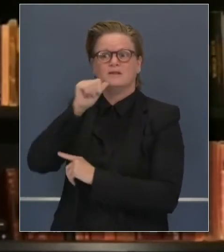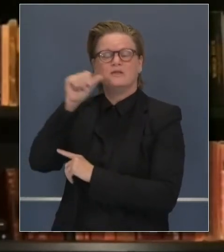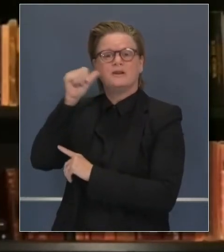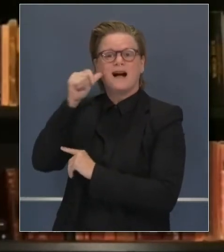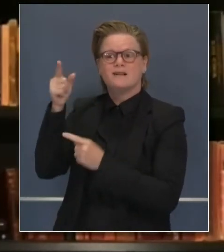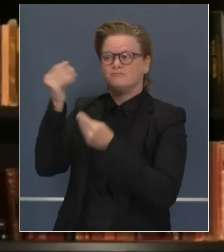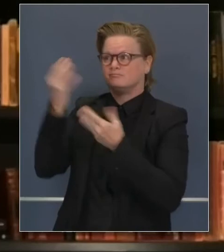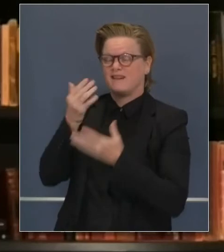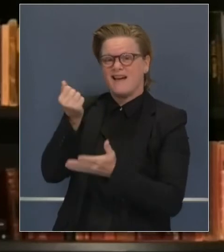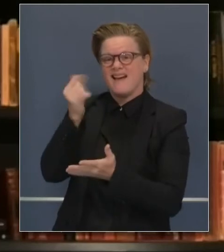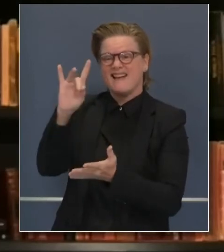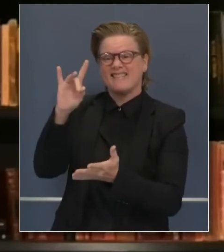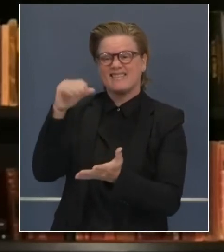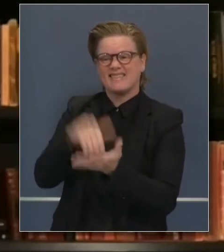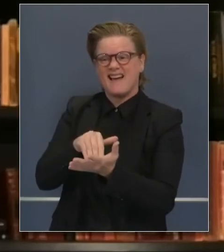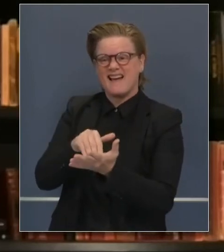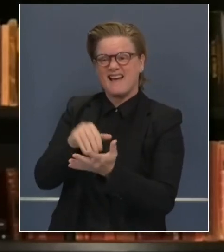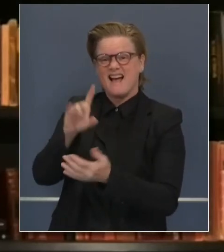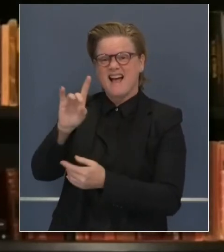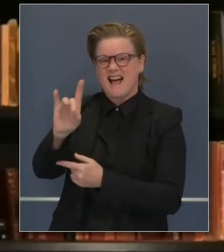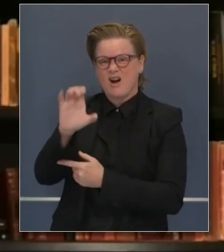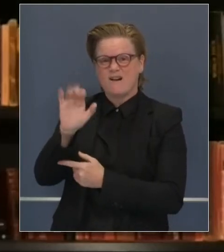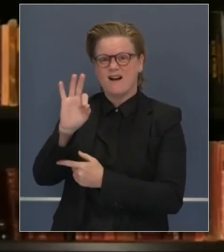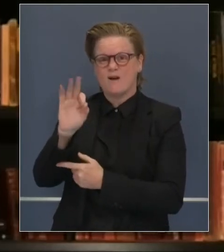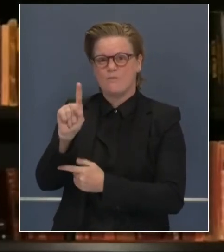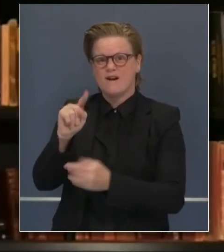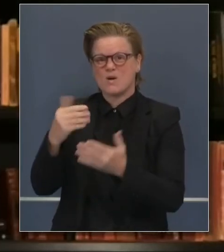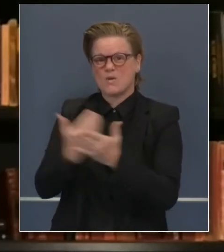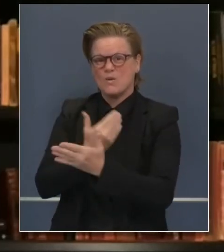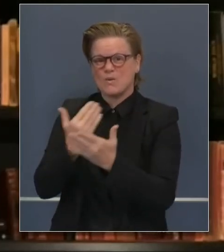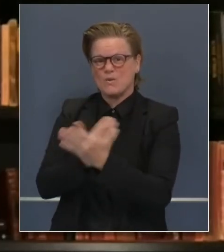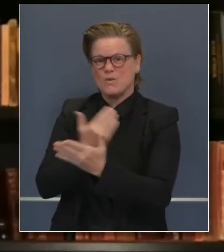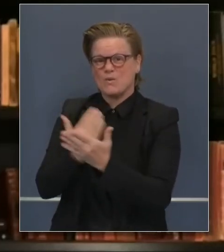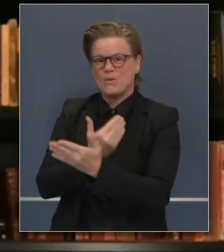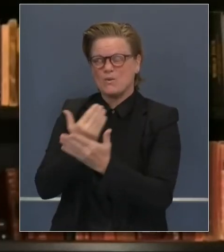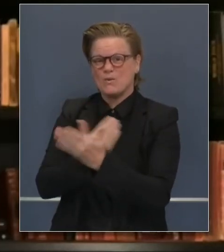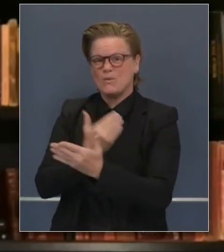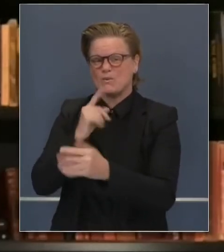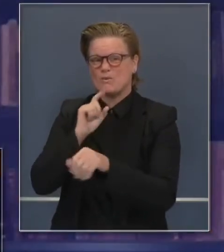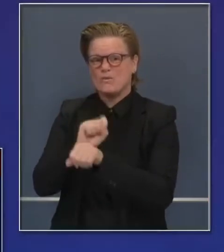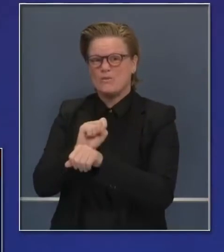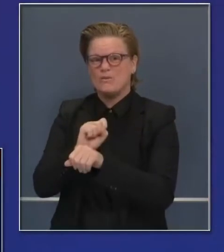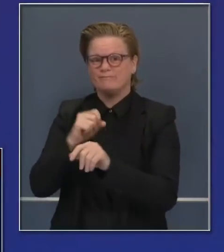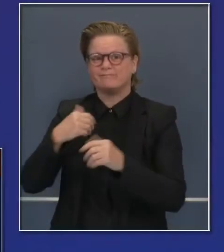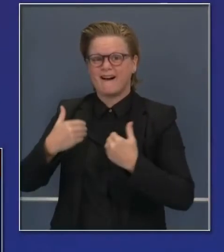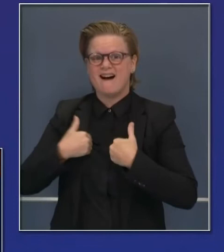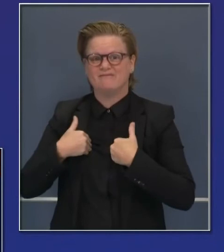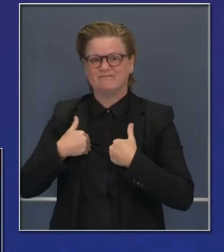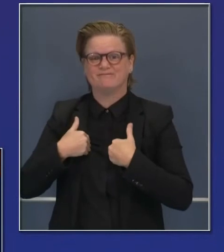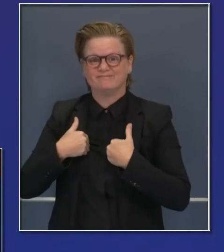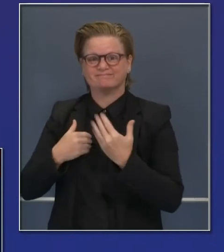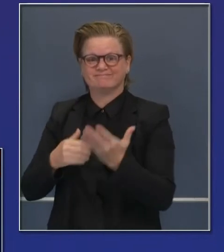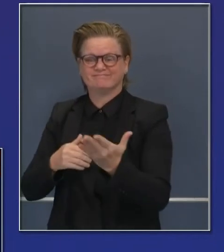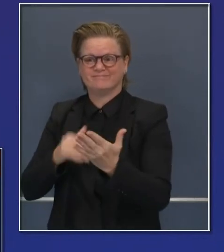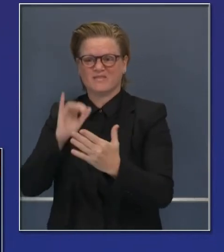18,591 new cases of COVID-19. That's an average now north of